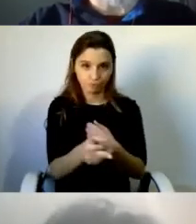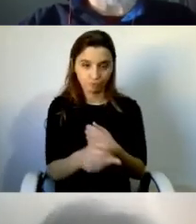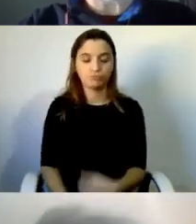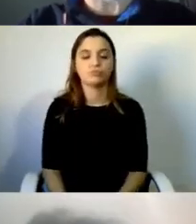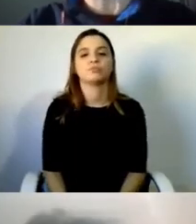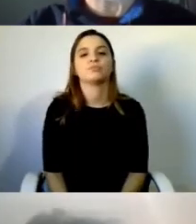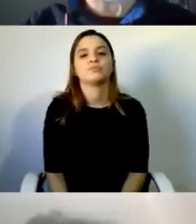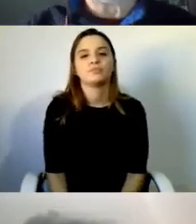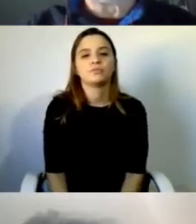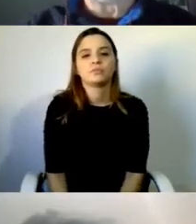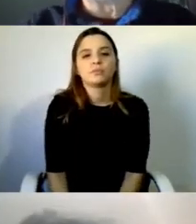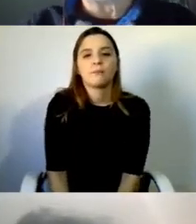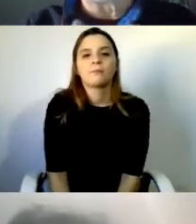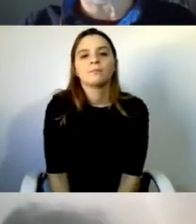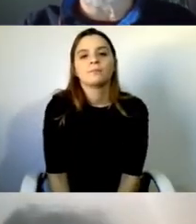Bem,